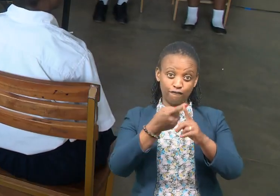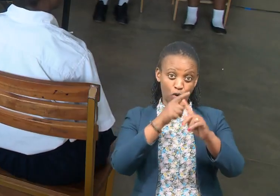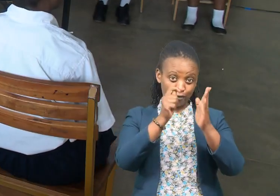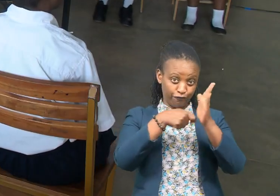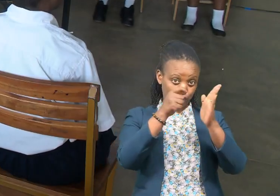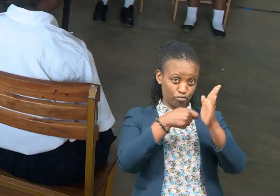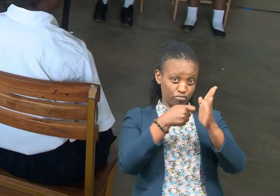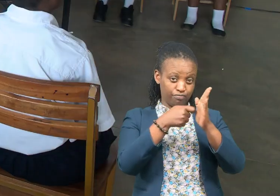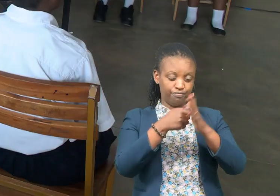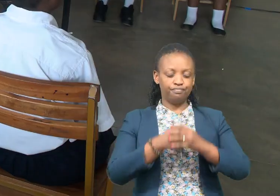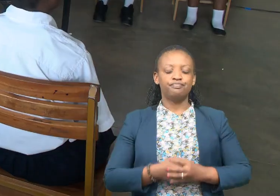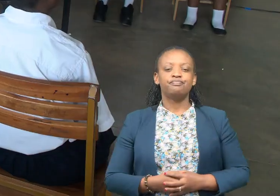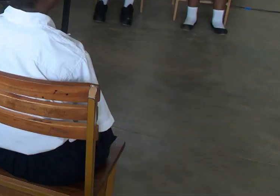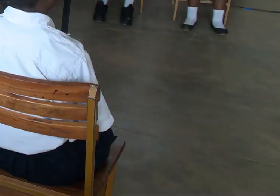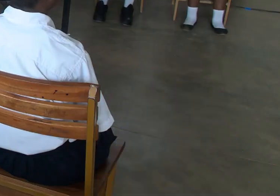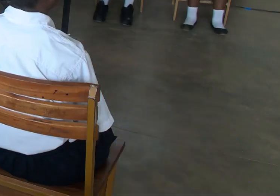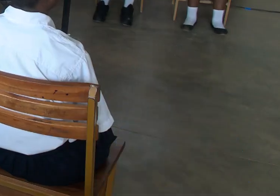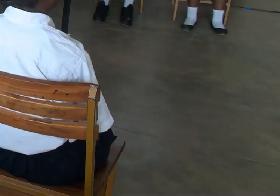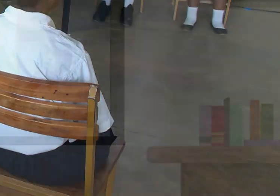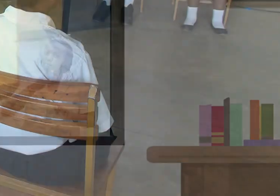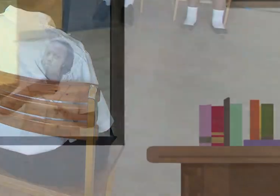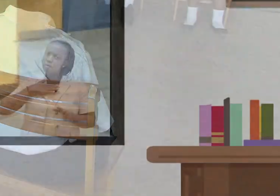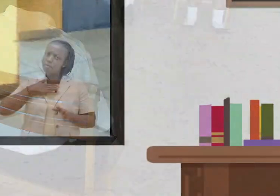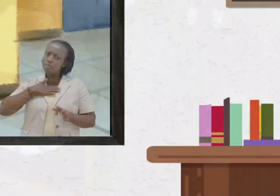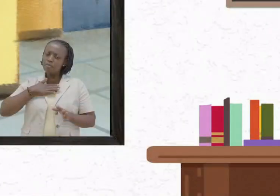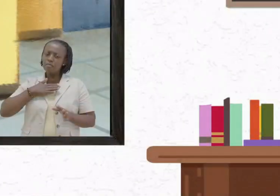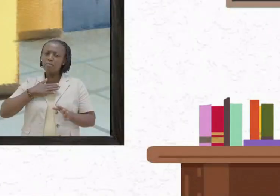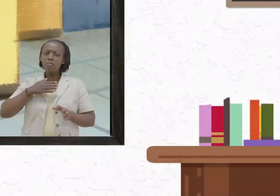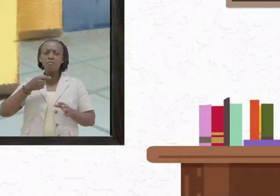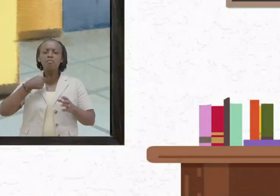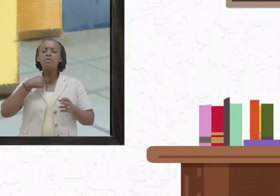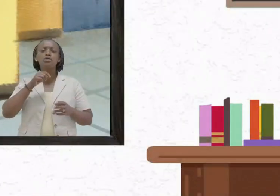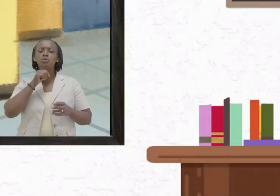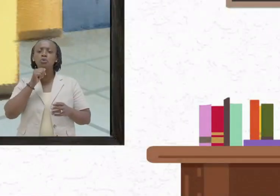video. I'm not giving it to you.